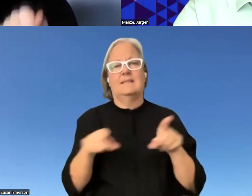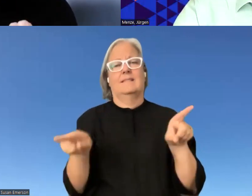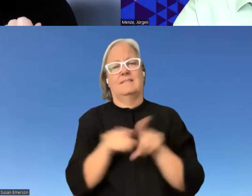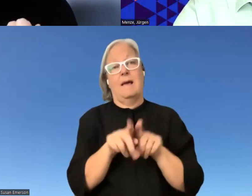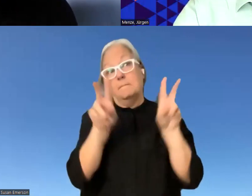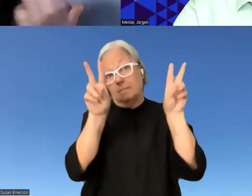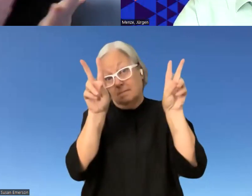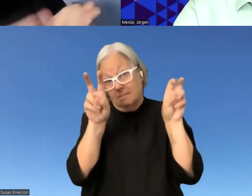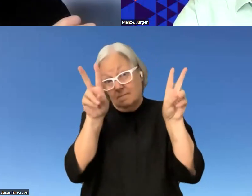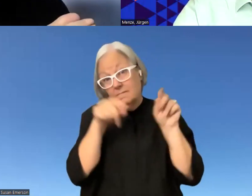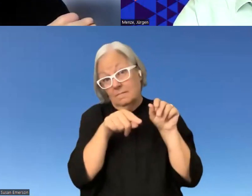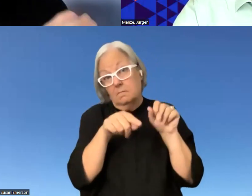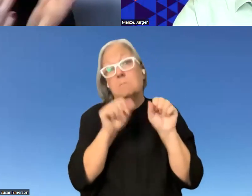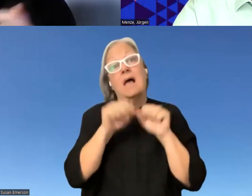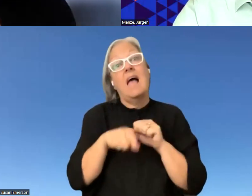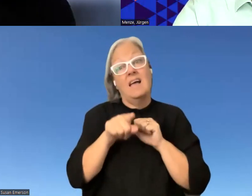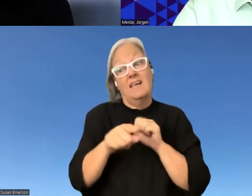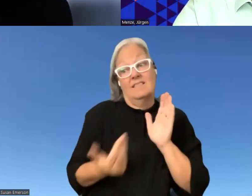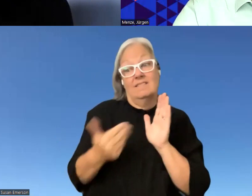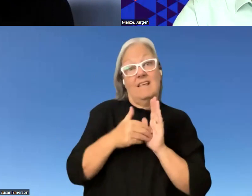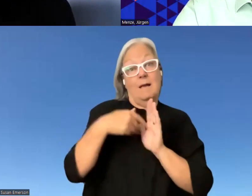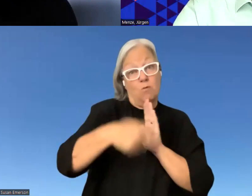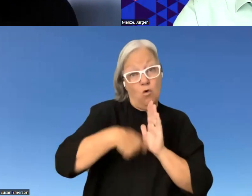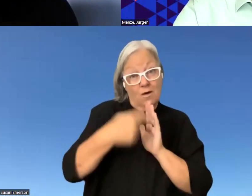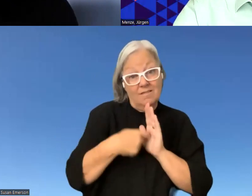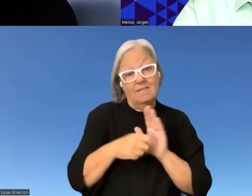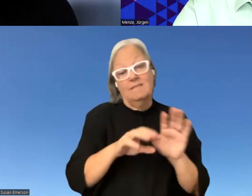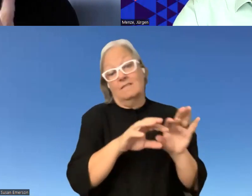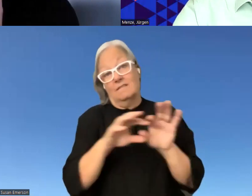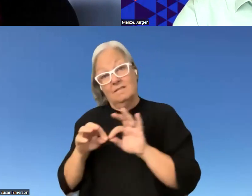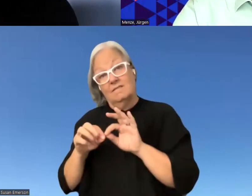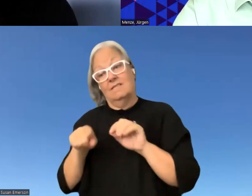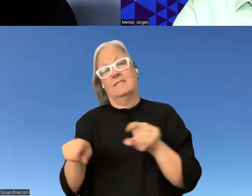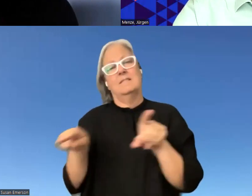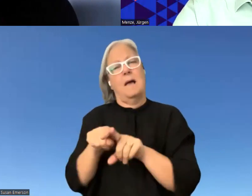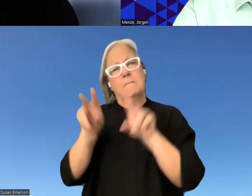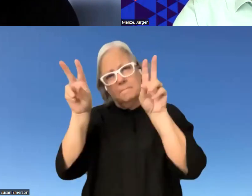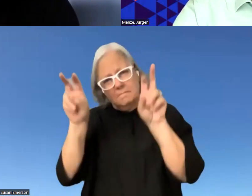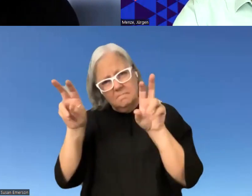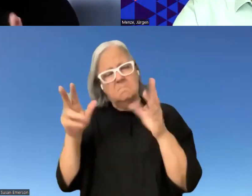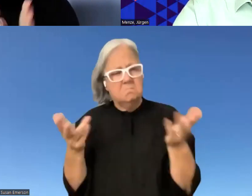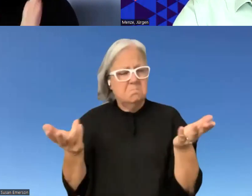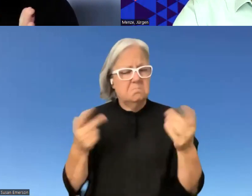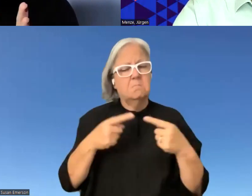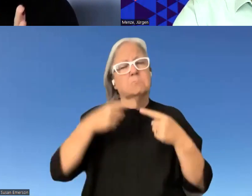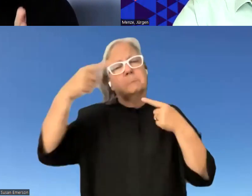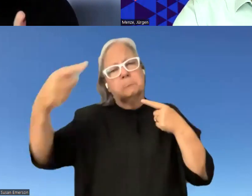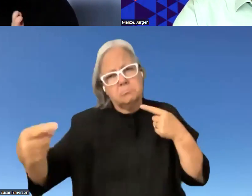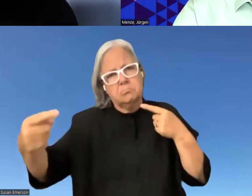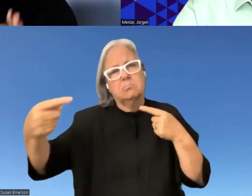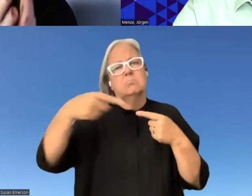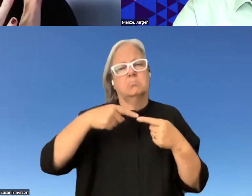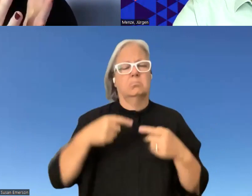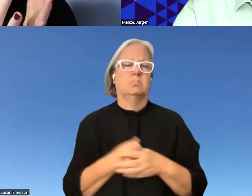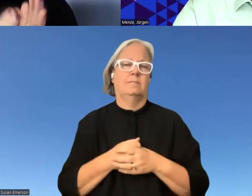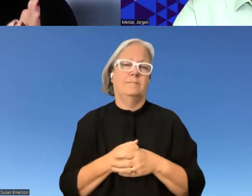you can renominate the same project in the same topic cycle, let's say, and also you can